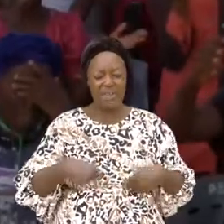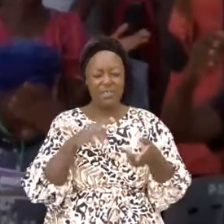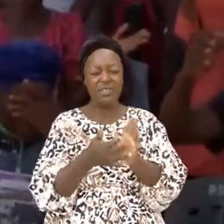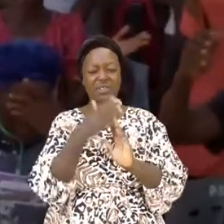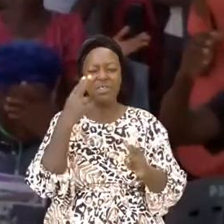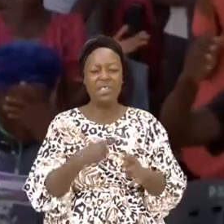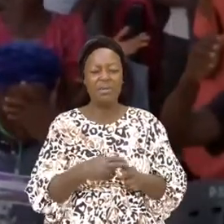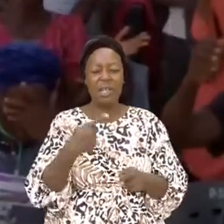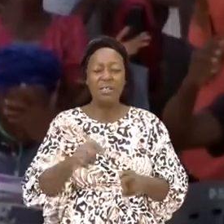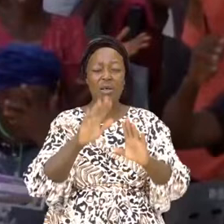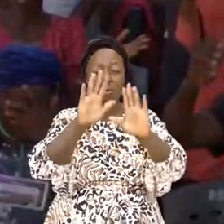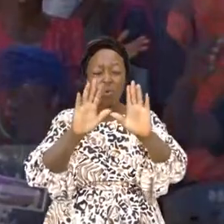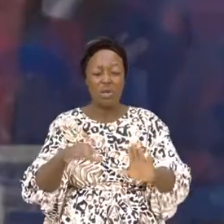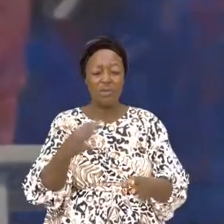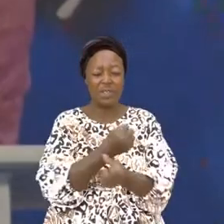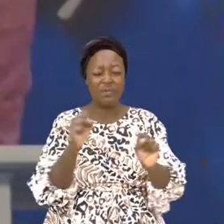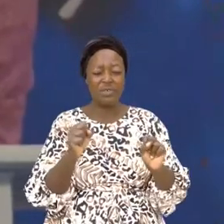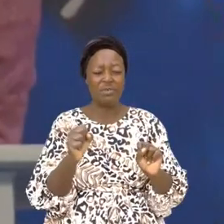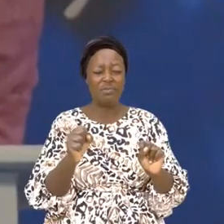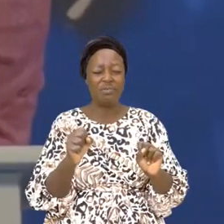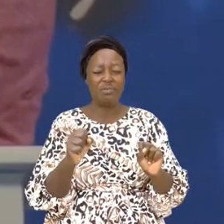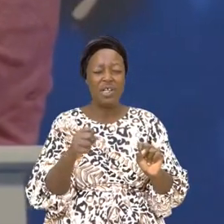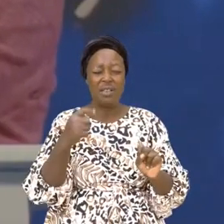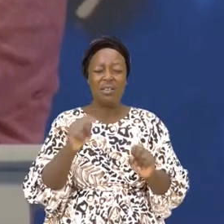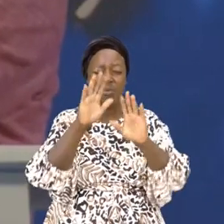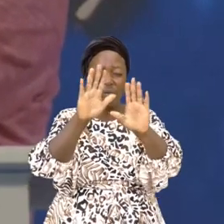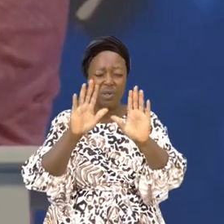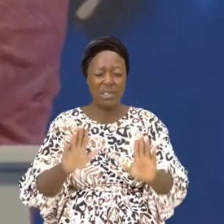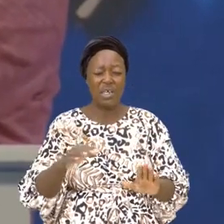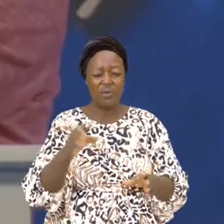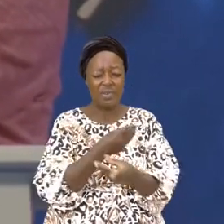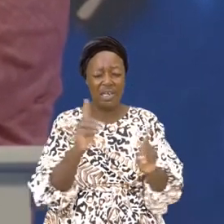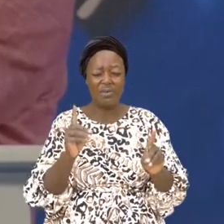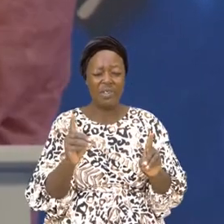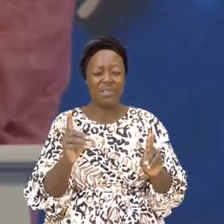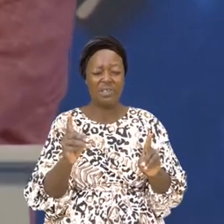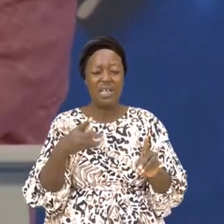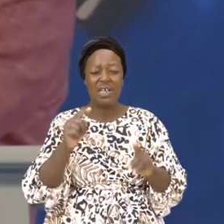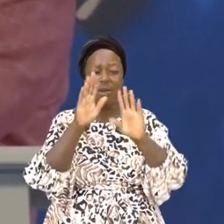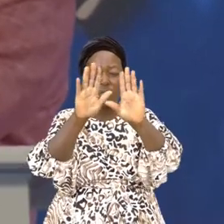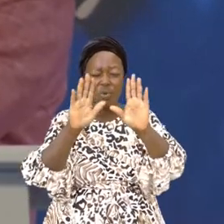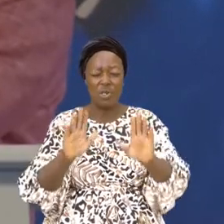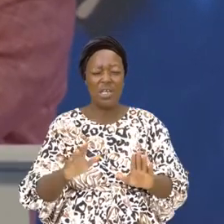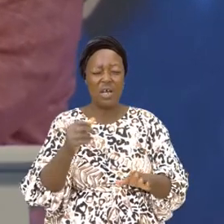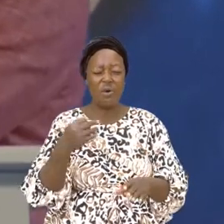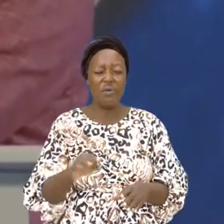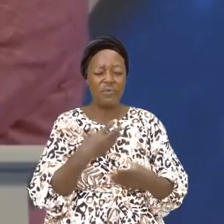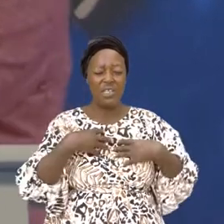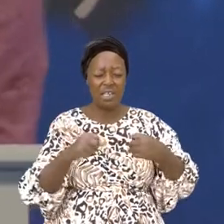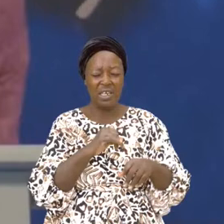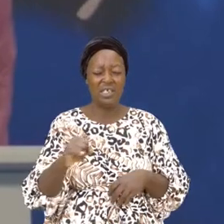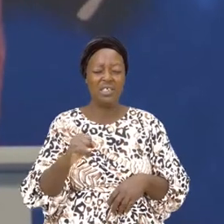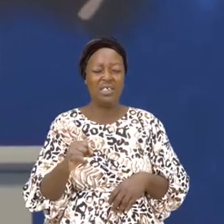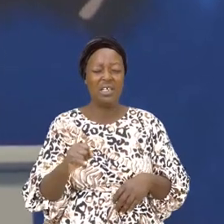The wonder of salvation. The wonder of deliverance. The wonder of healing.